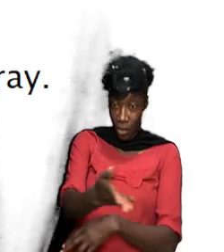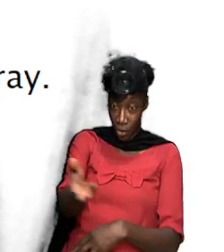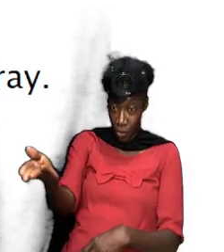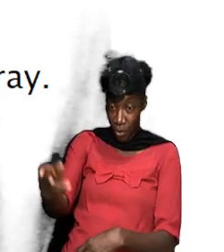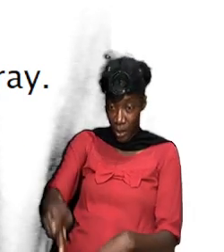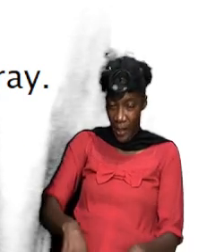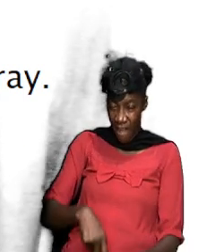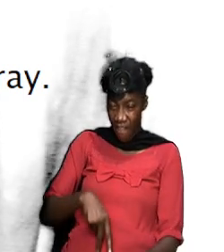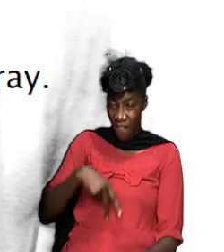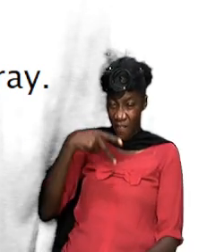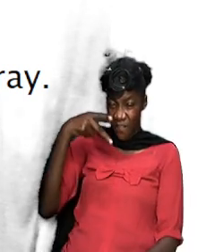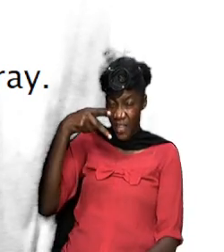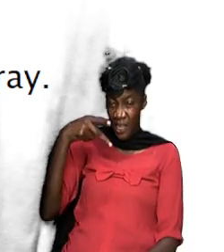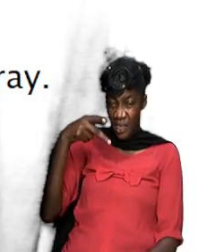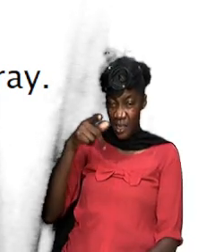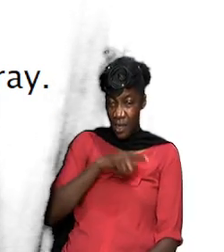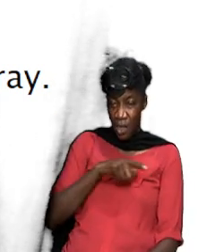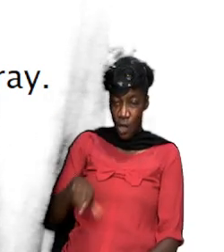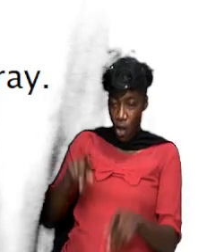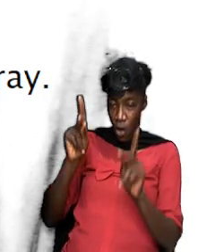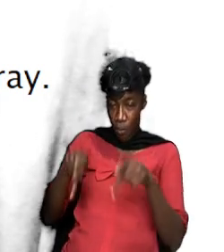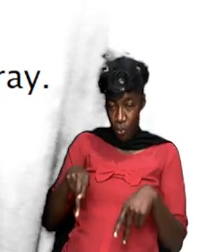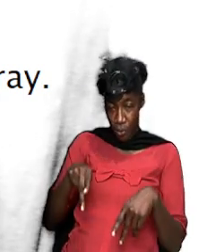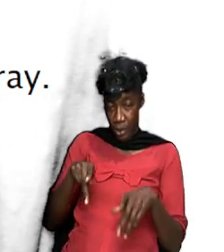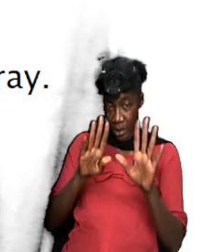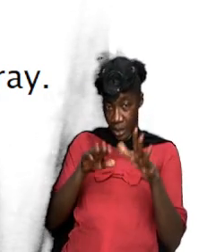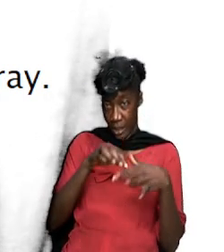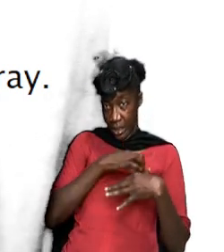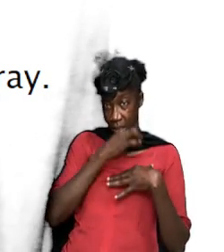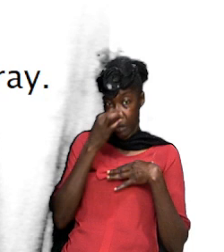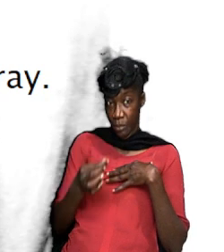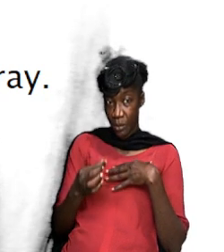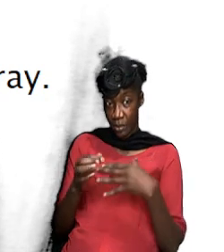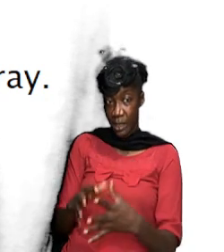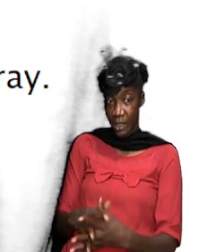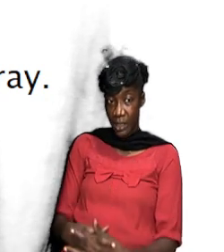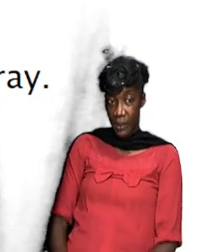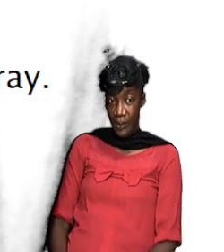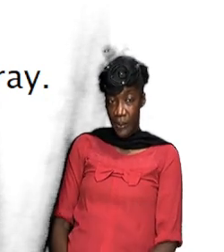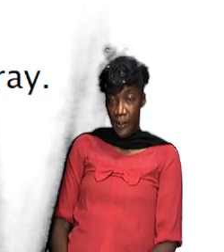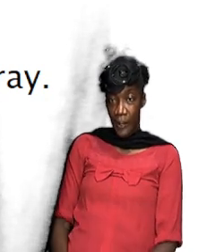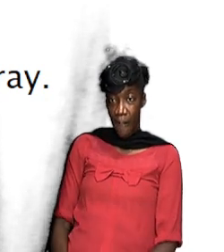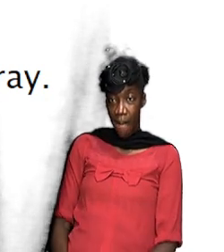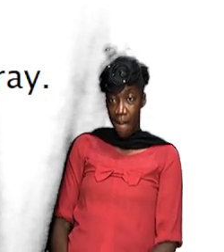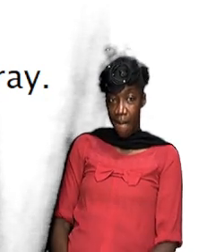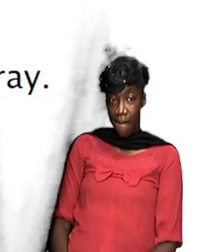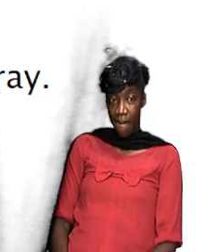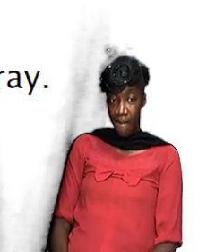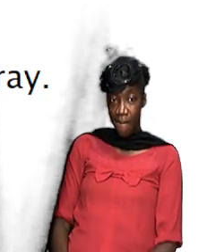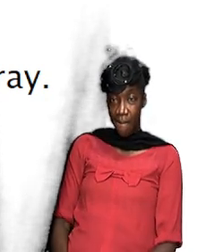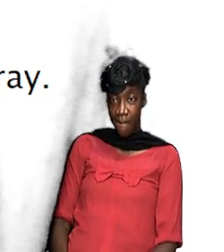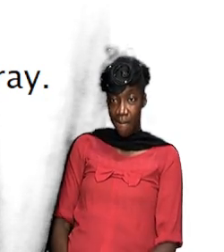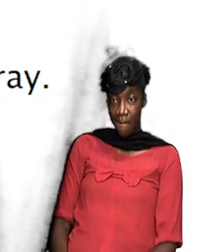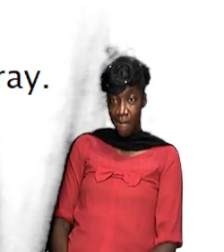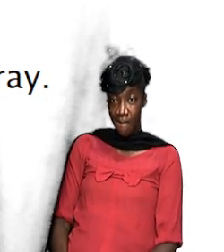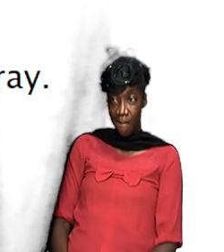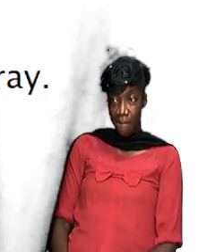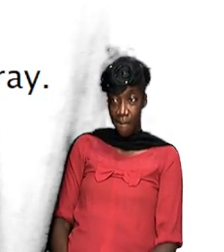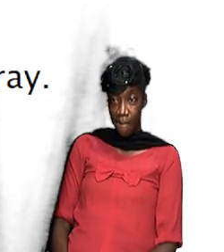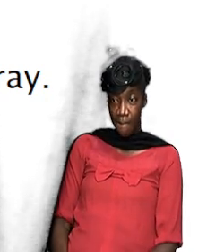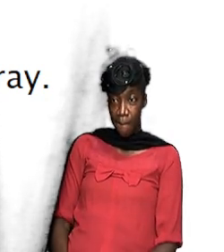Lord just put it in my spirit and, oh God. So let us now go back to the scripture, 1 Samuel chapter